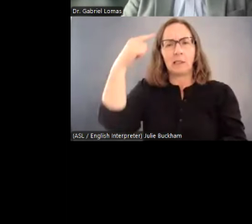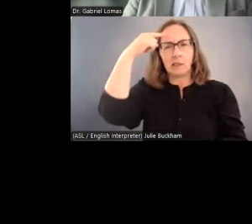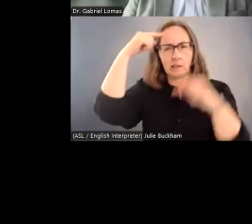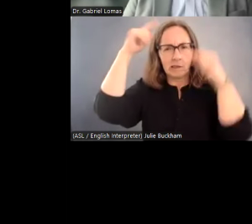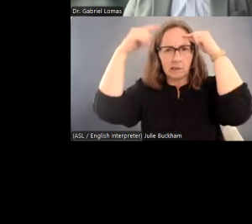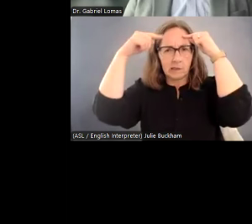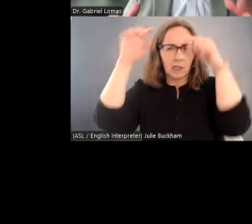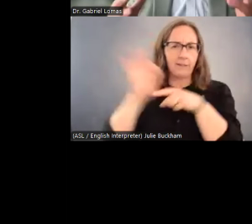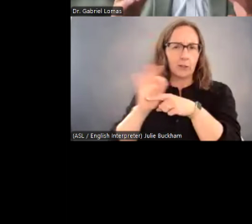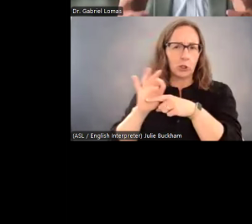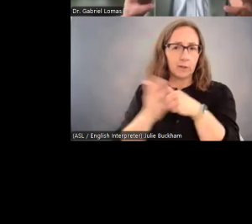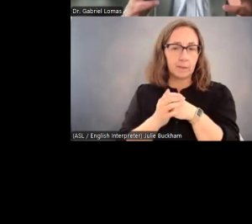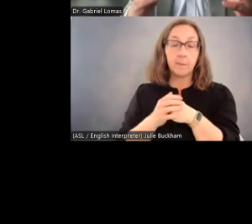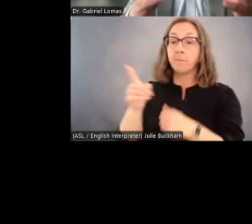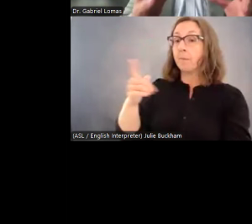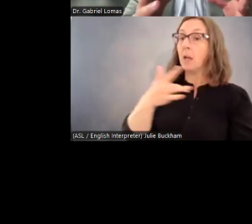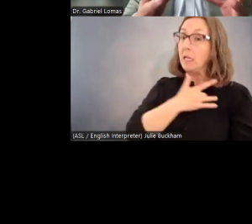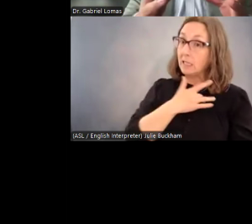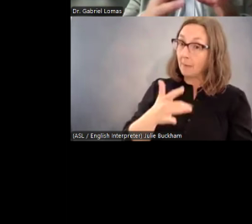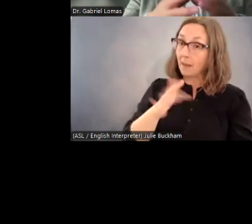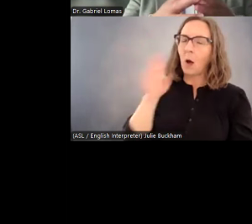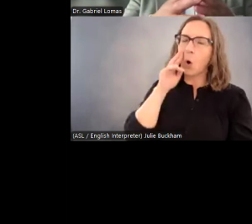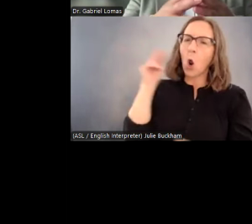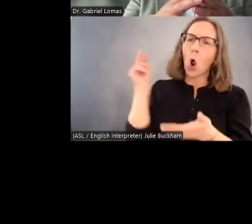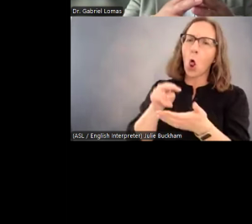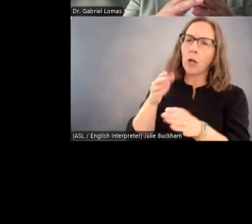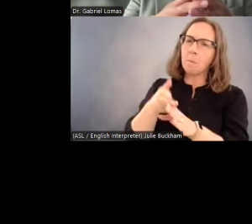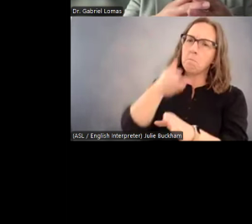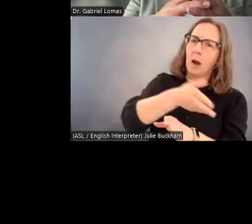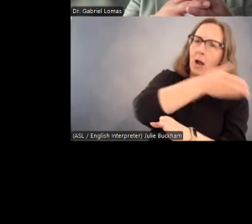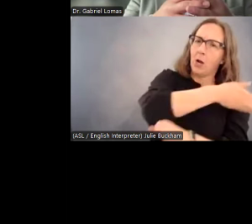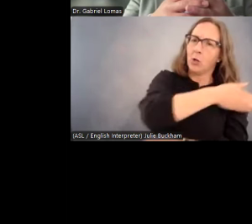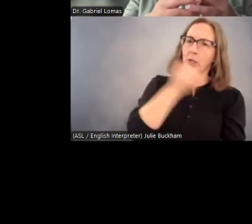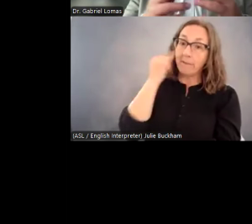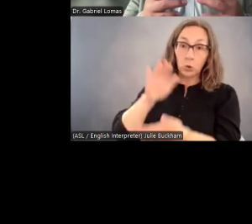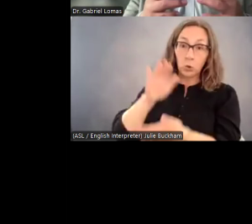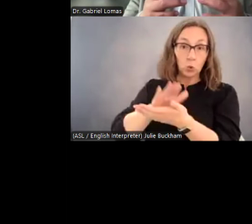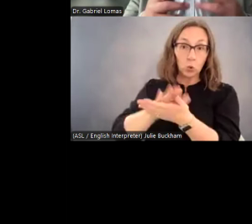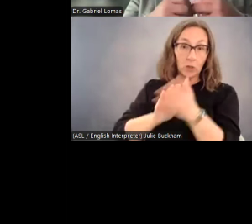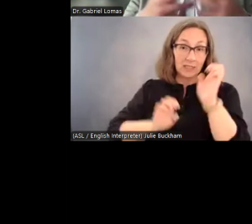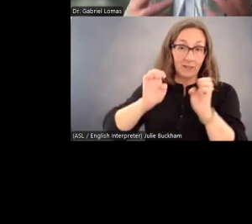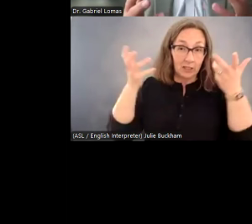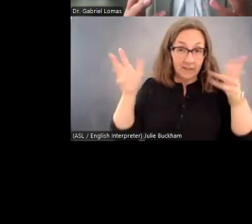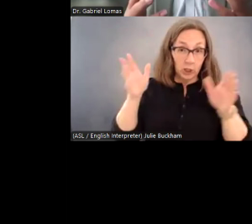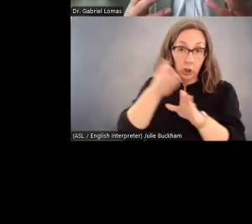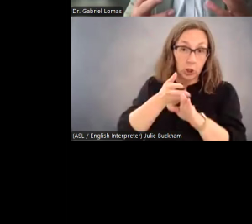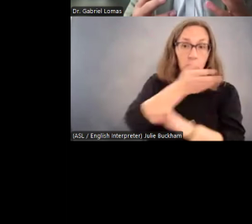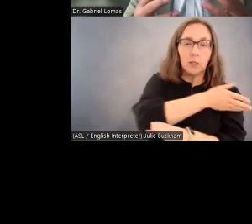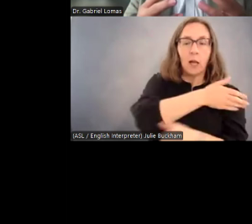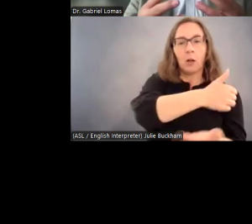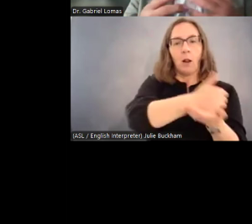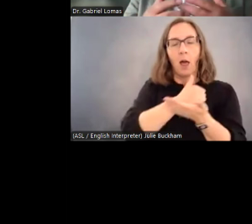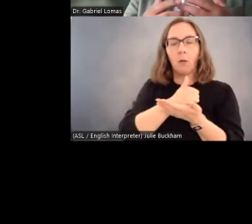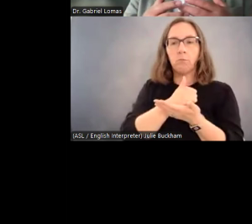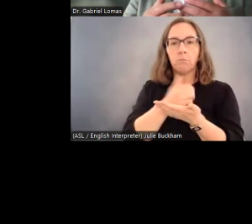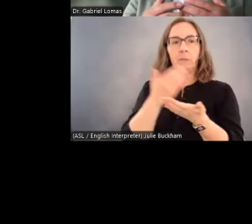well, typically what I would do is I would look at their priors, like if they've been evaluated in school, And then that would sort of set a foundation for what I'm going to